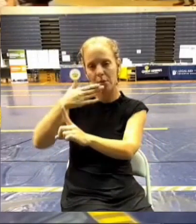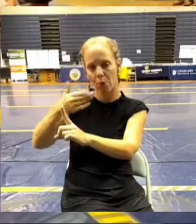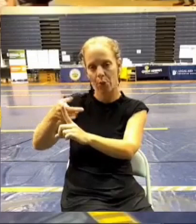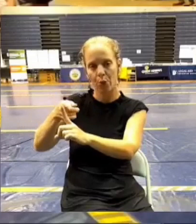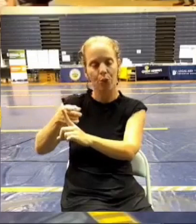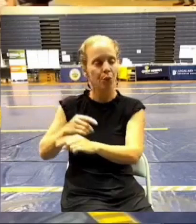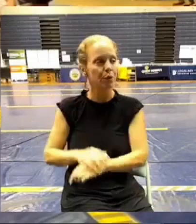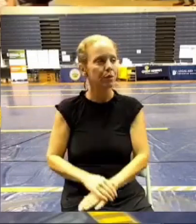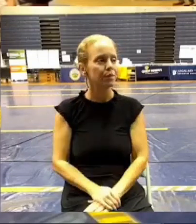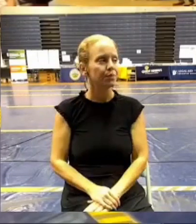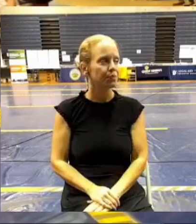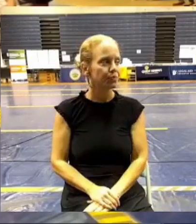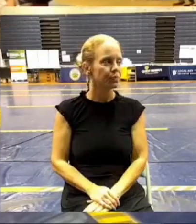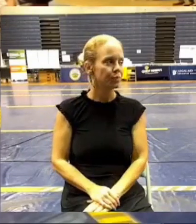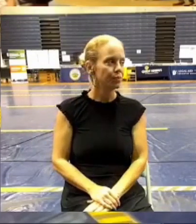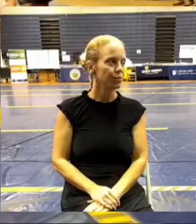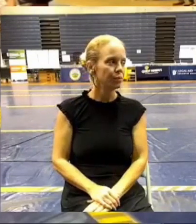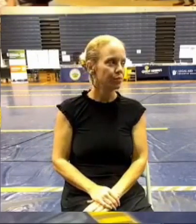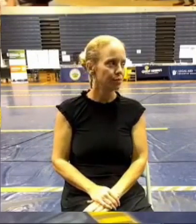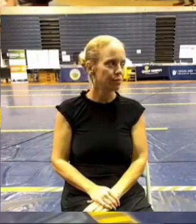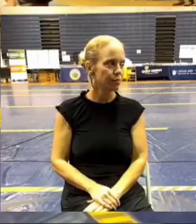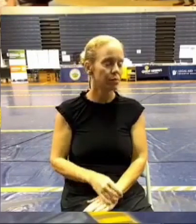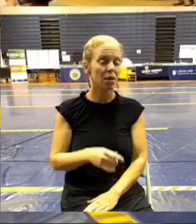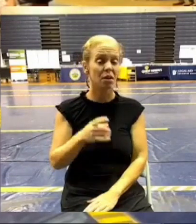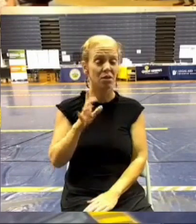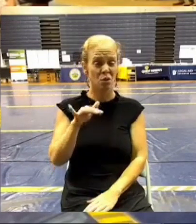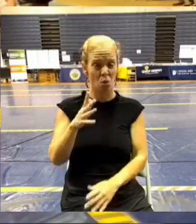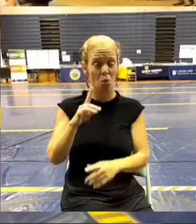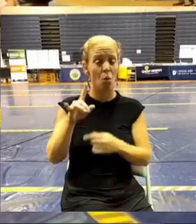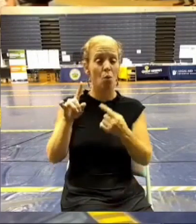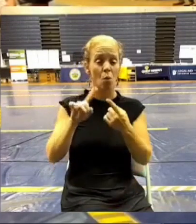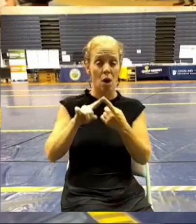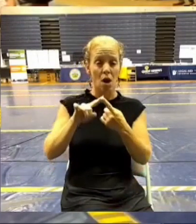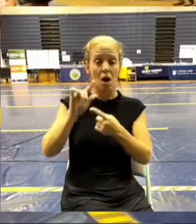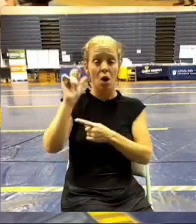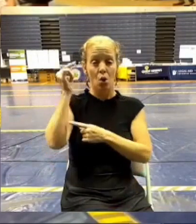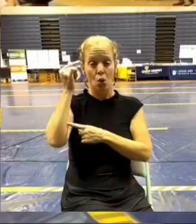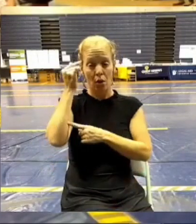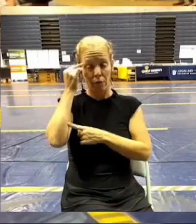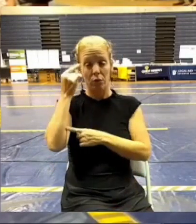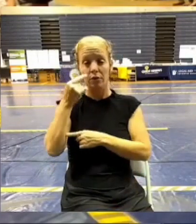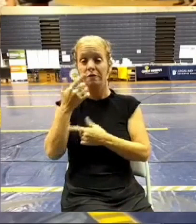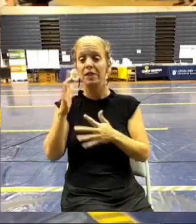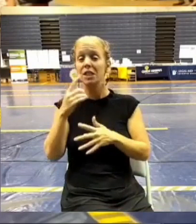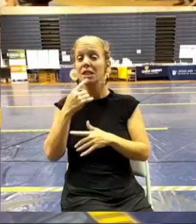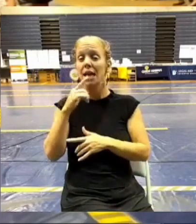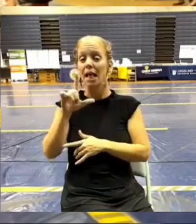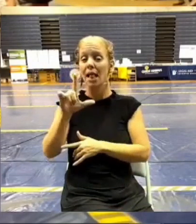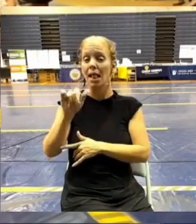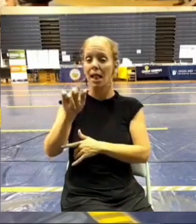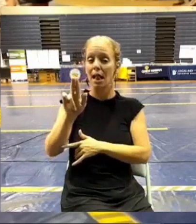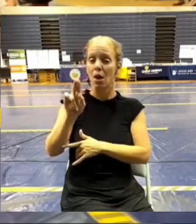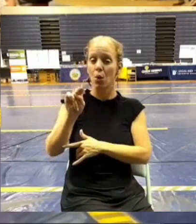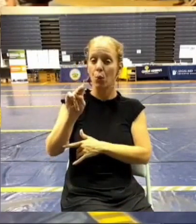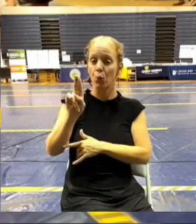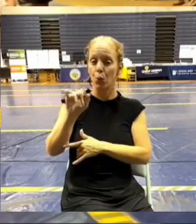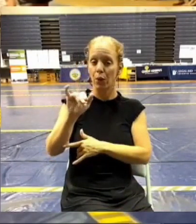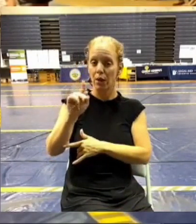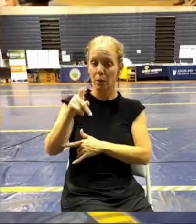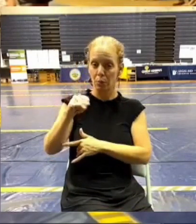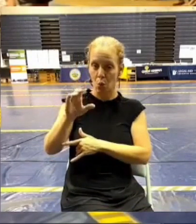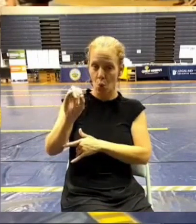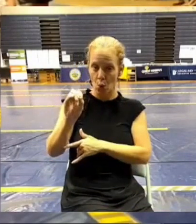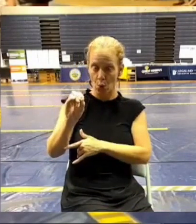a lot, but once the governor stated that housing was gonna be built in Laniopoco, now we all